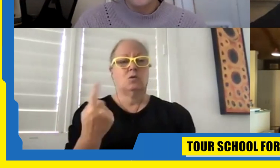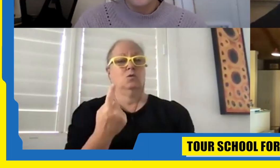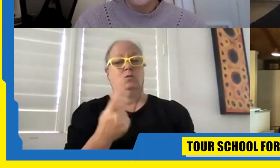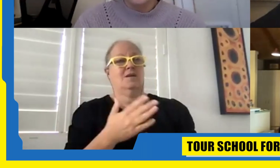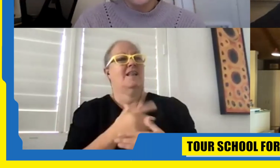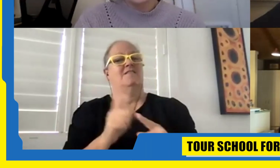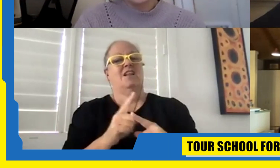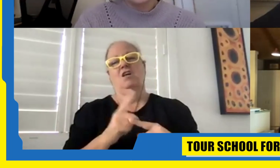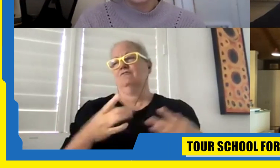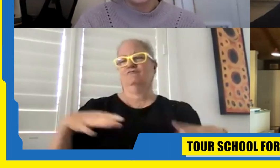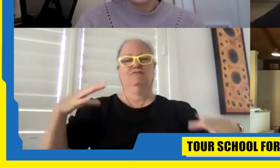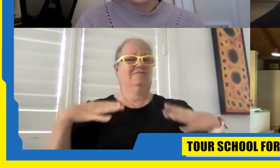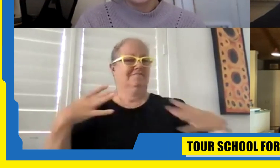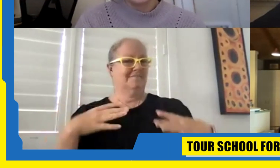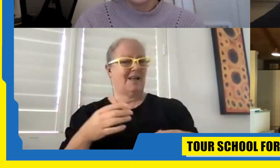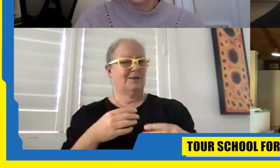dress up?